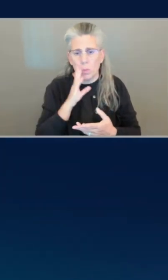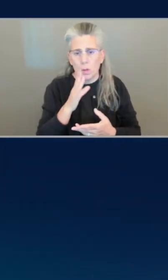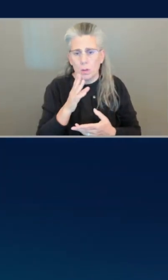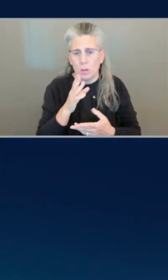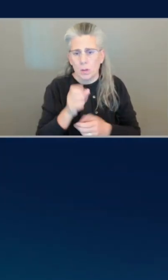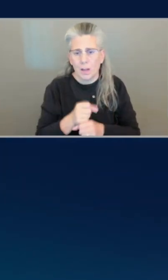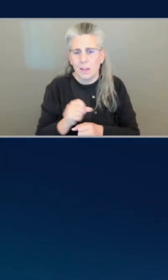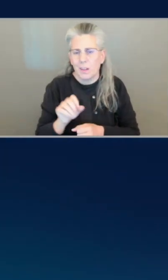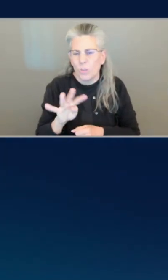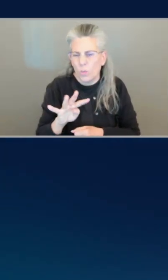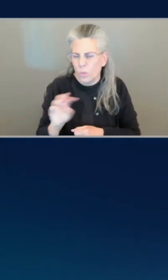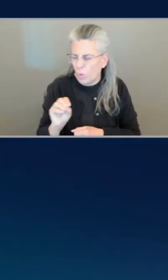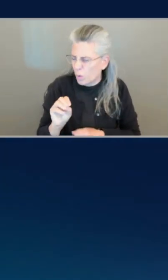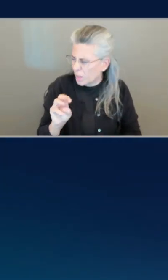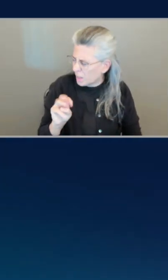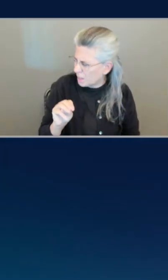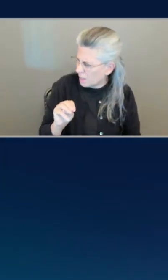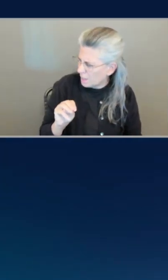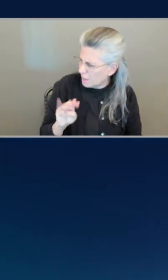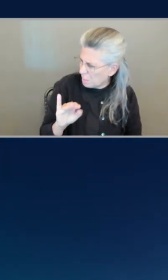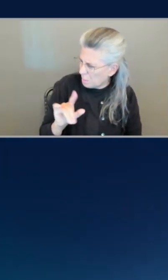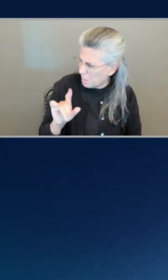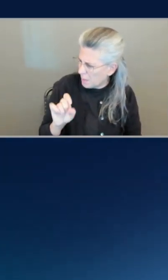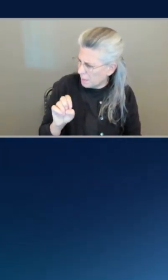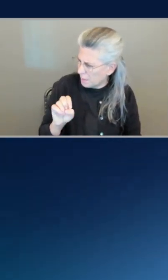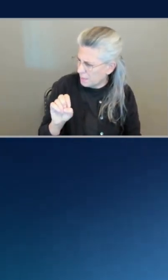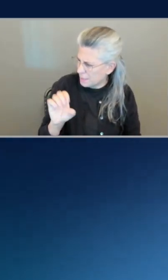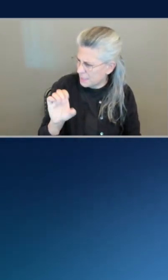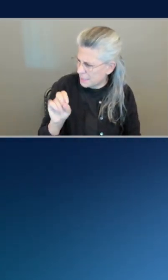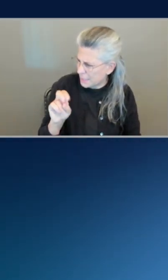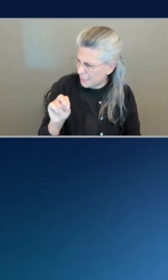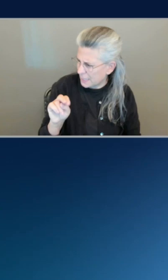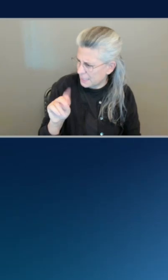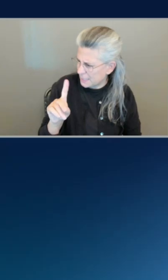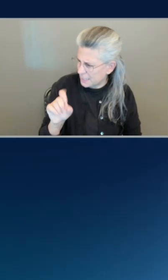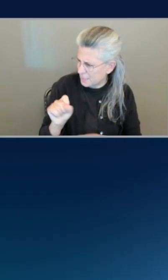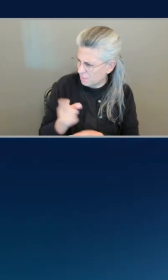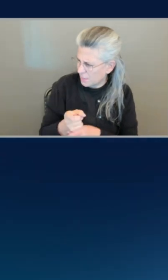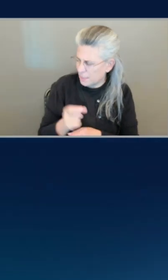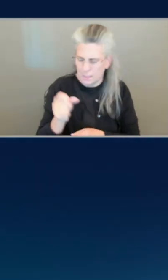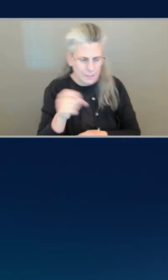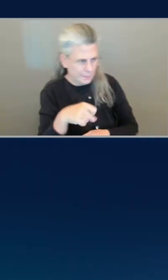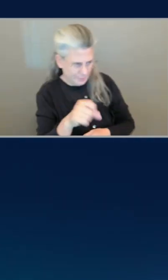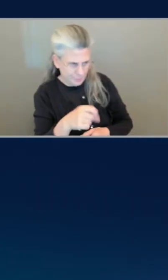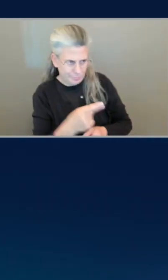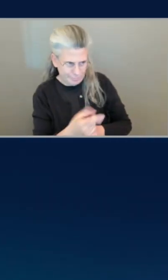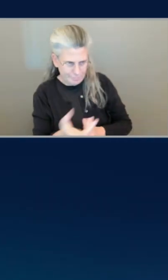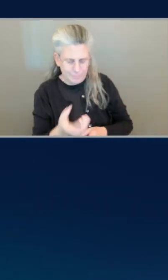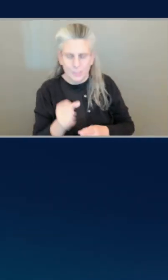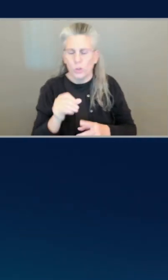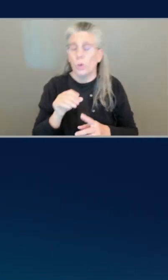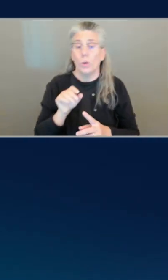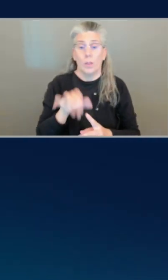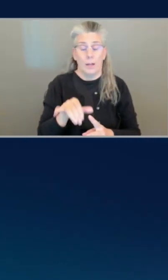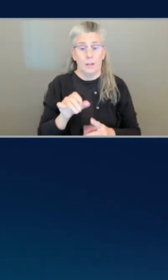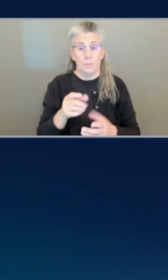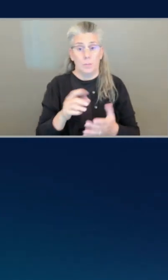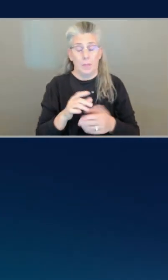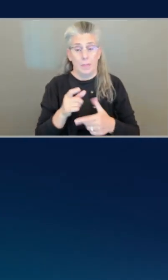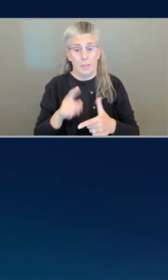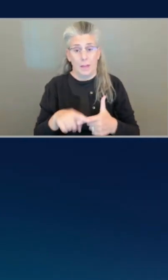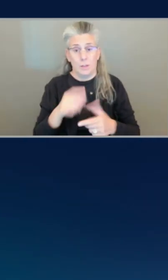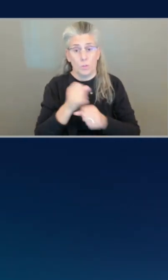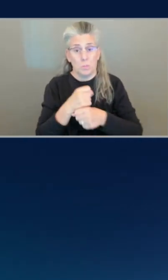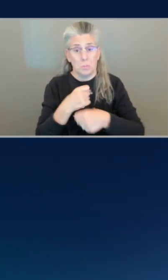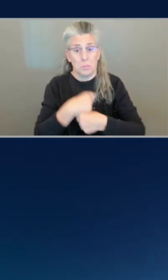milliseconds. Is that what? Yes. Yes, off of that request, right? Literally. And then you just create you create the component. You